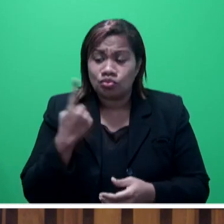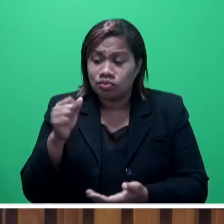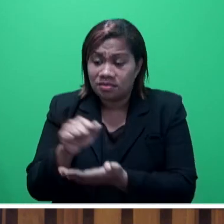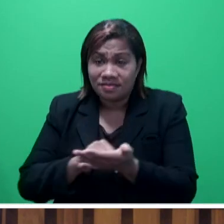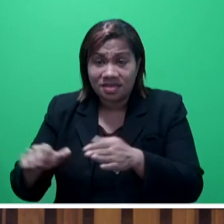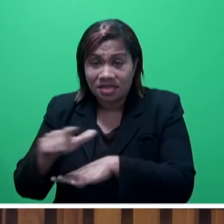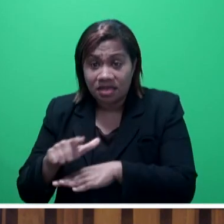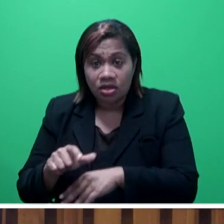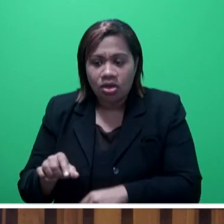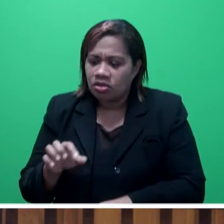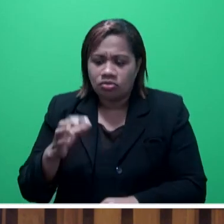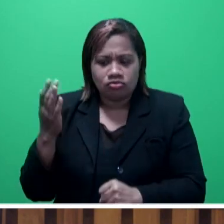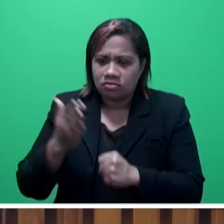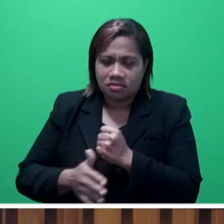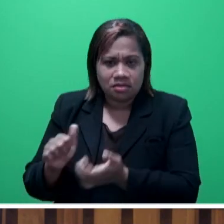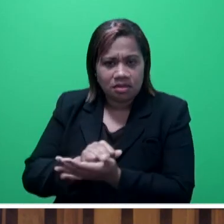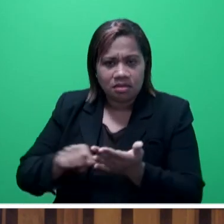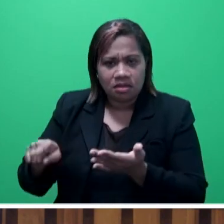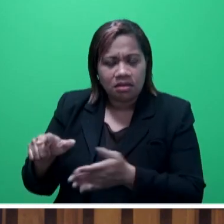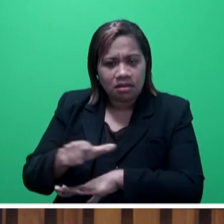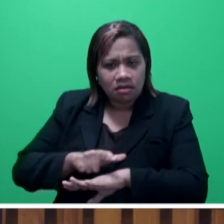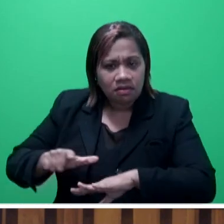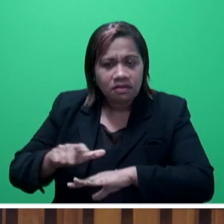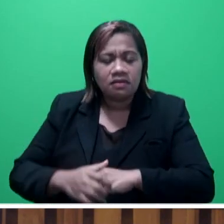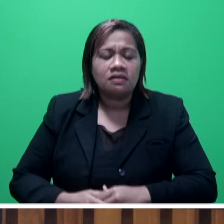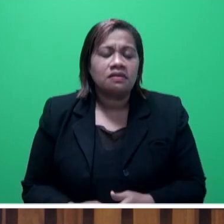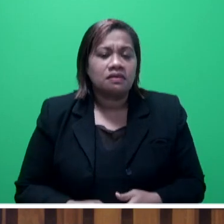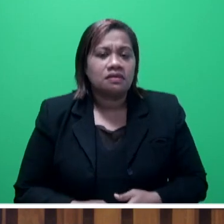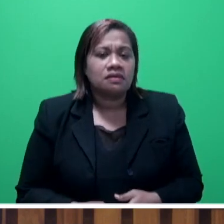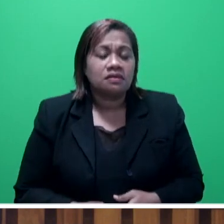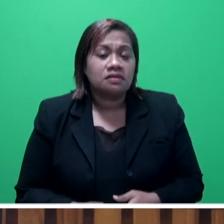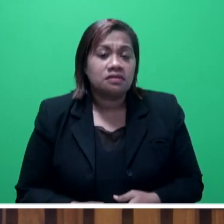As a result of which a number of matters were highlighted. In fact,